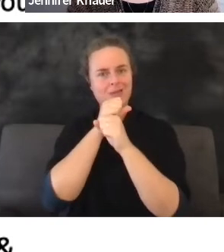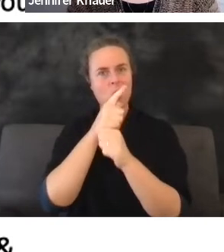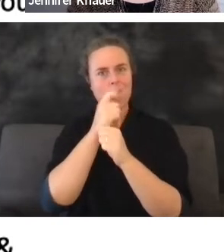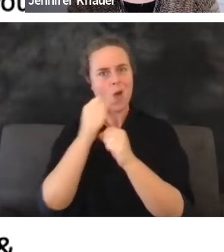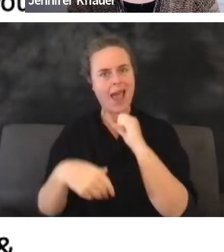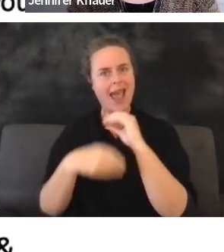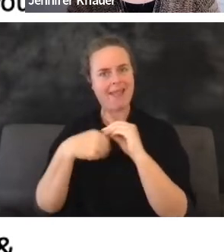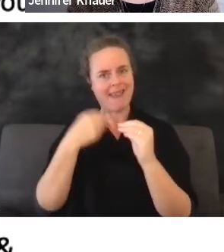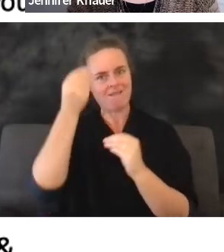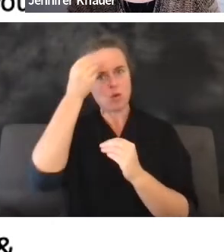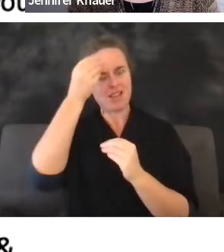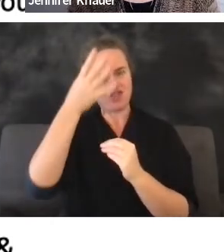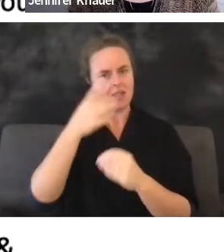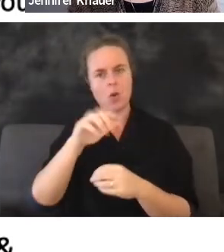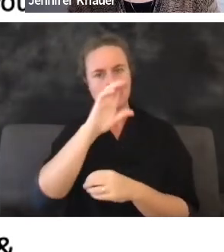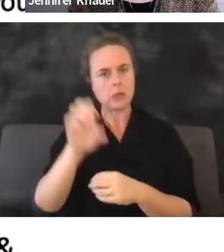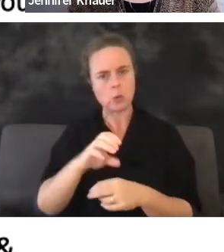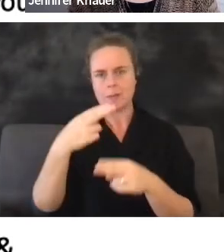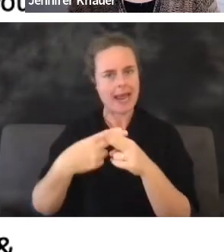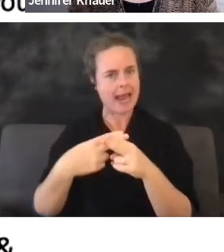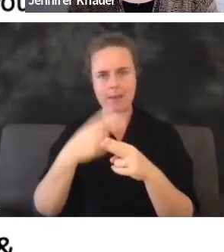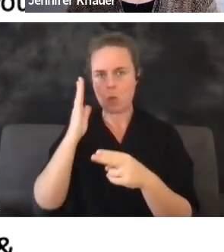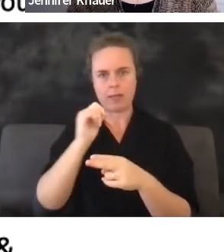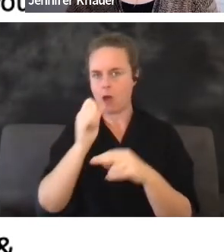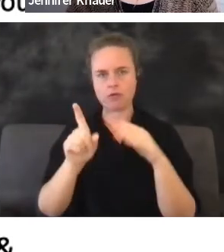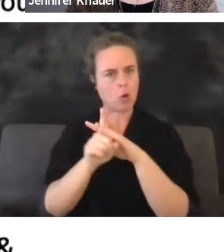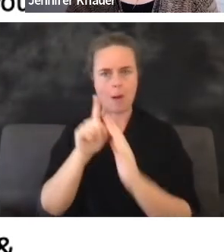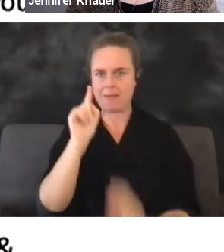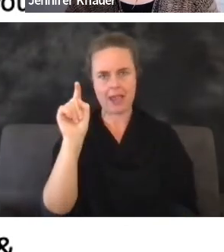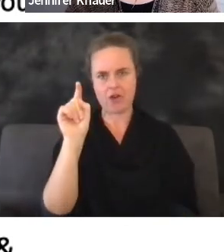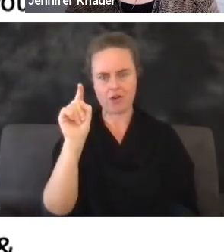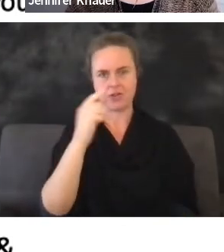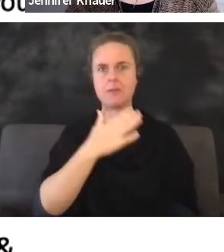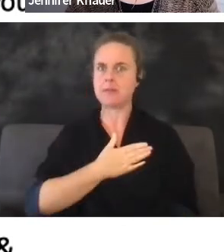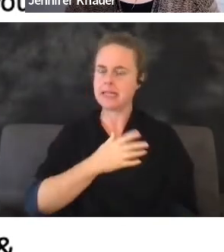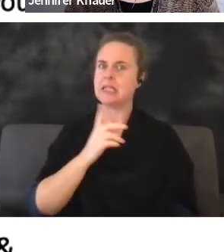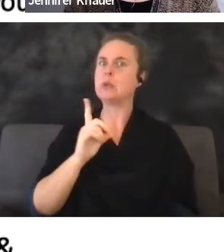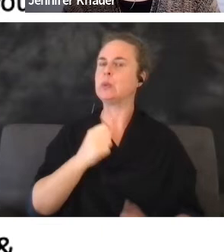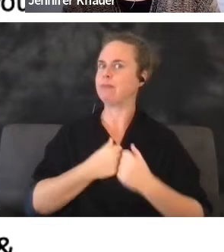to those responses. So candor is really appreciated and encouraged.